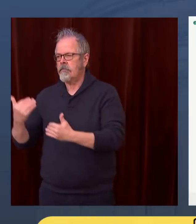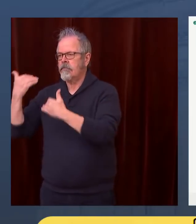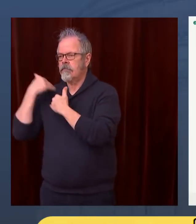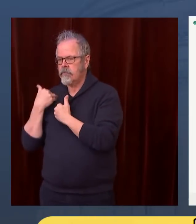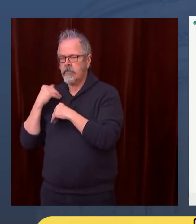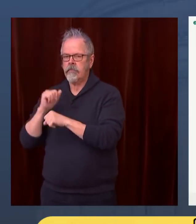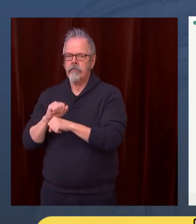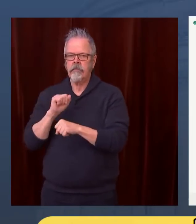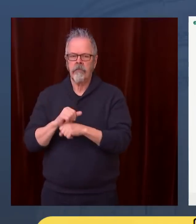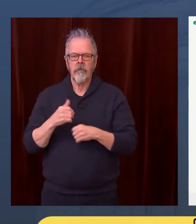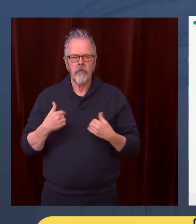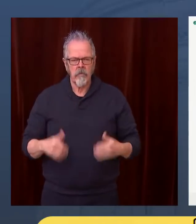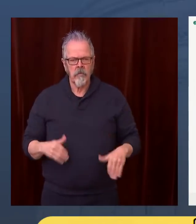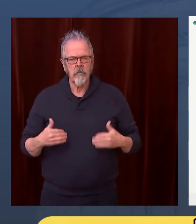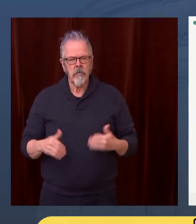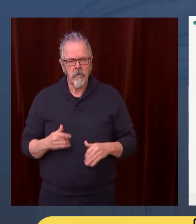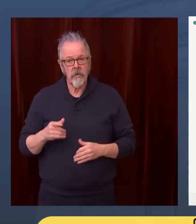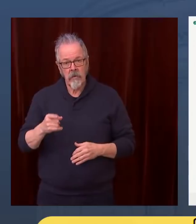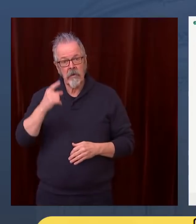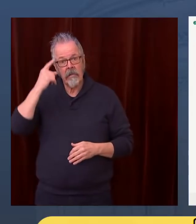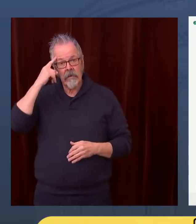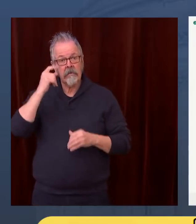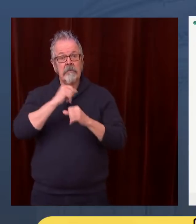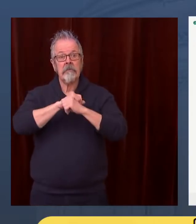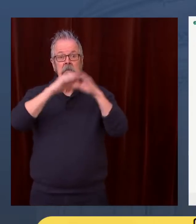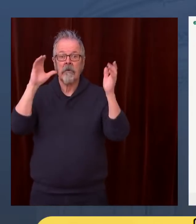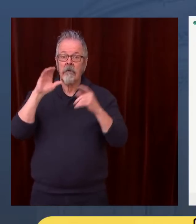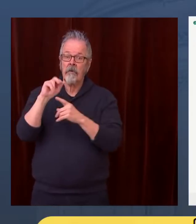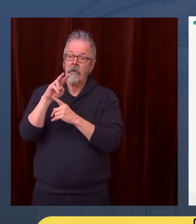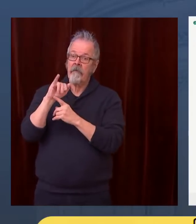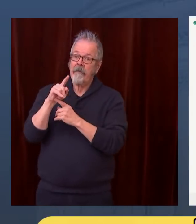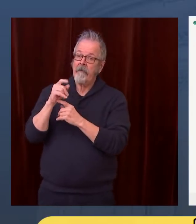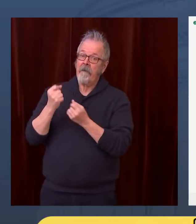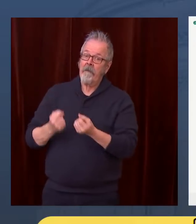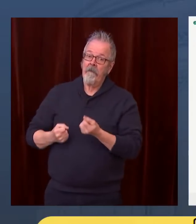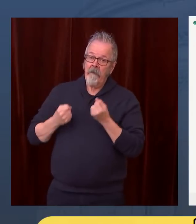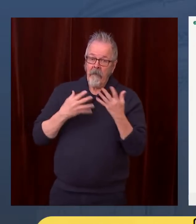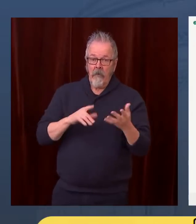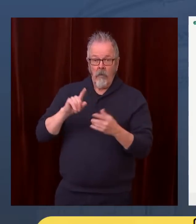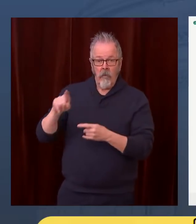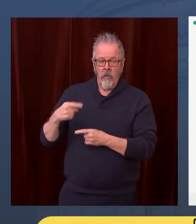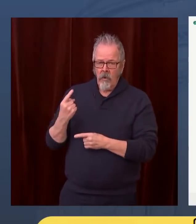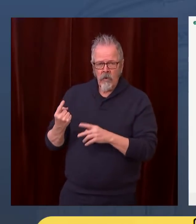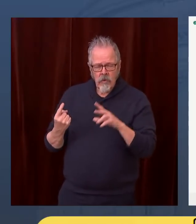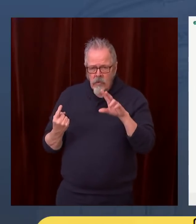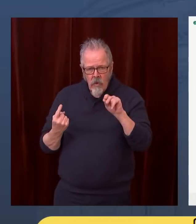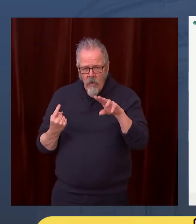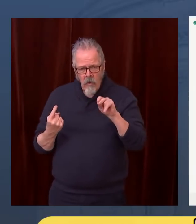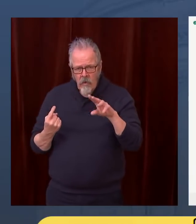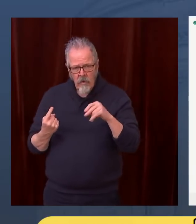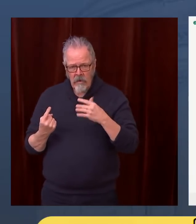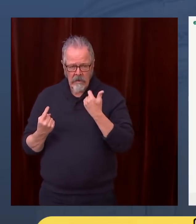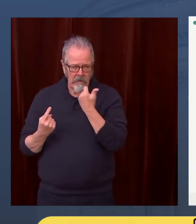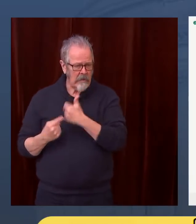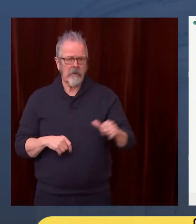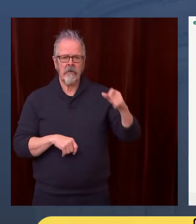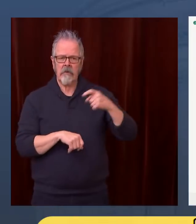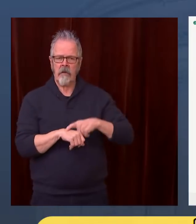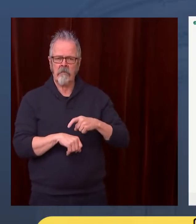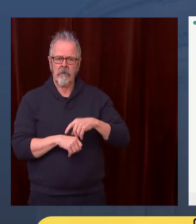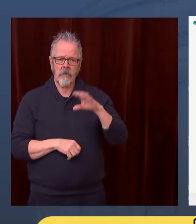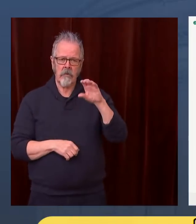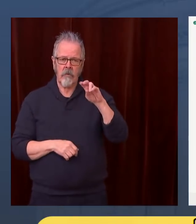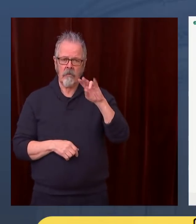not just, is it from COVID or with COVID or due to COVID? It's the fact that anytime you throw in COVID as part